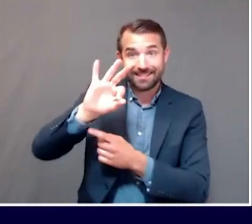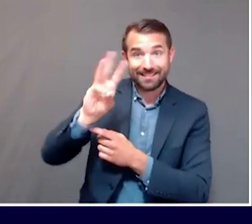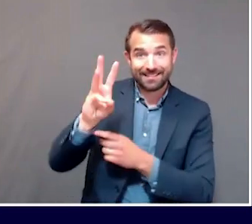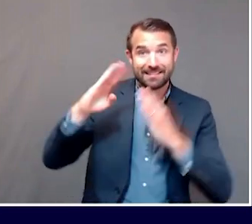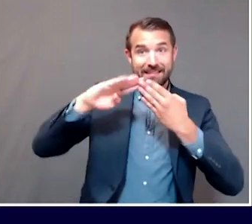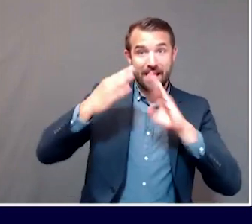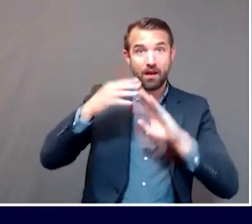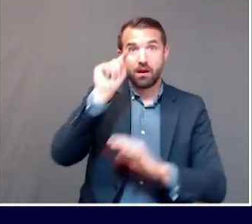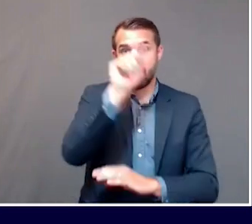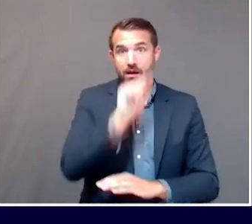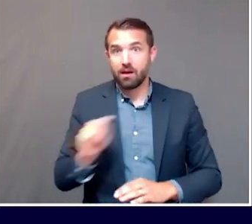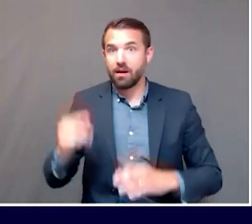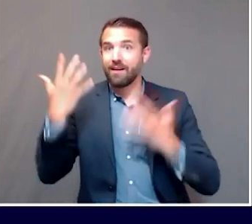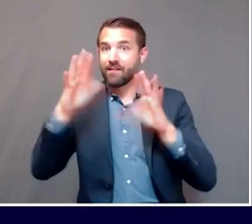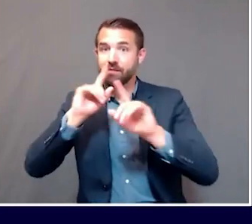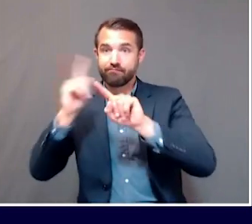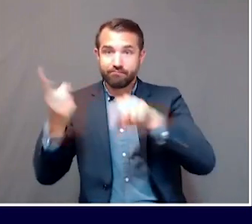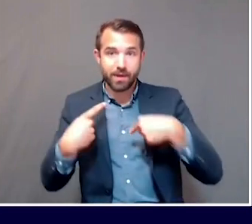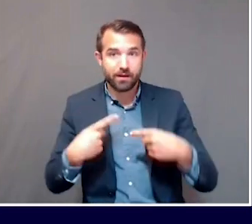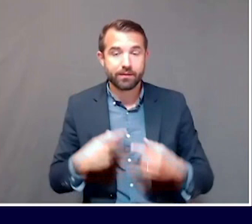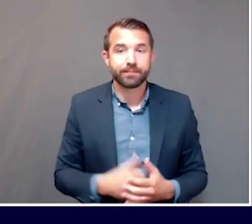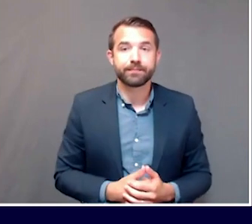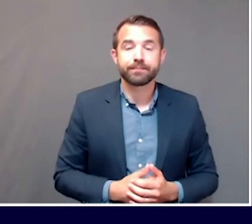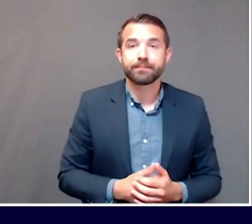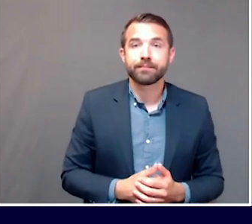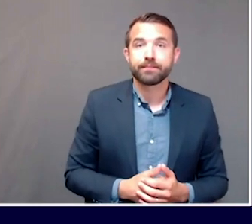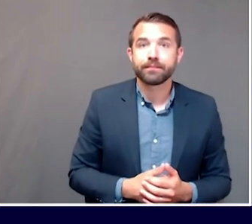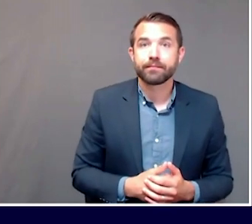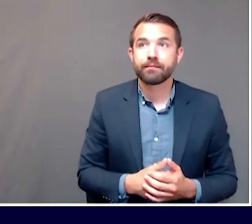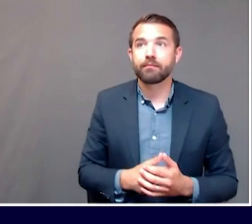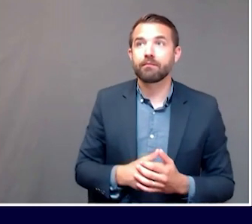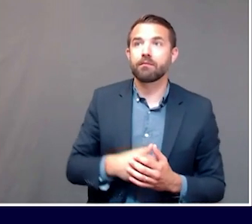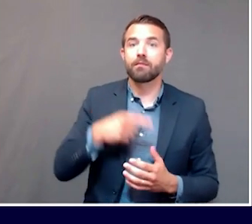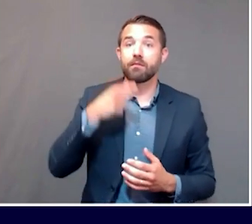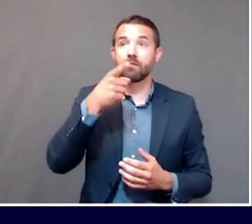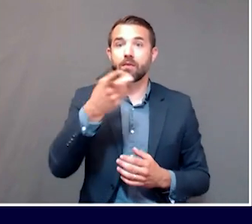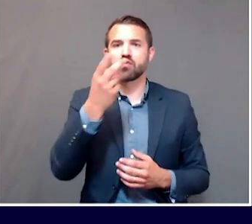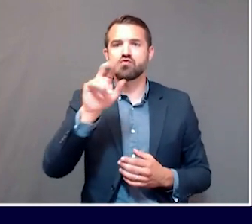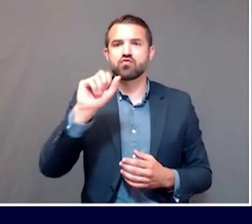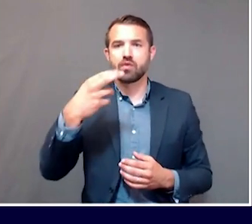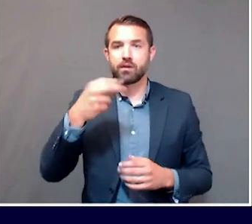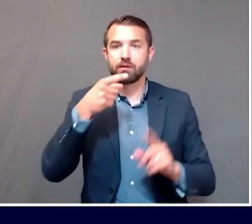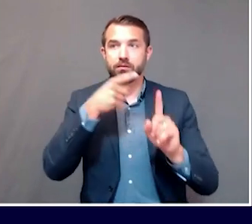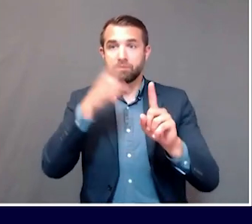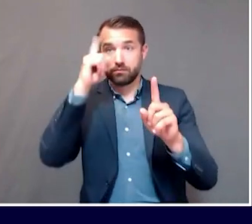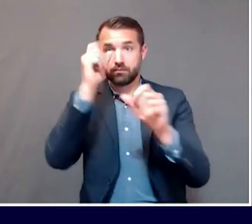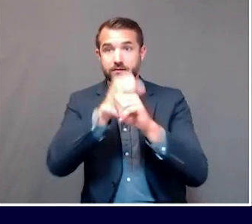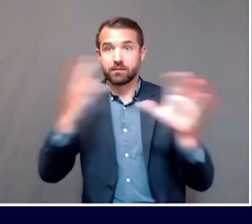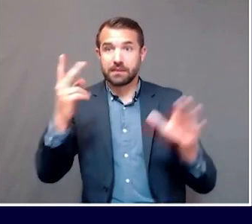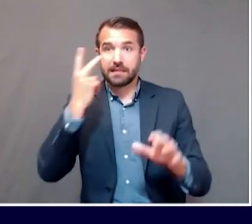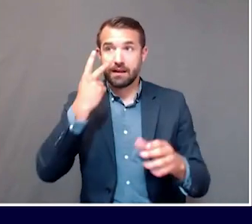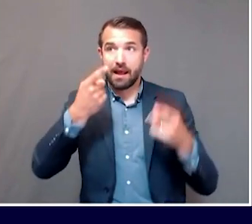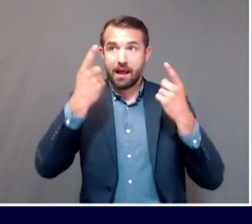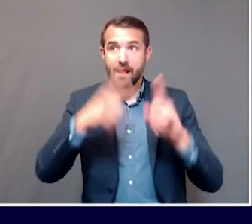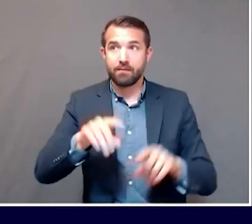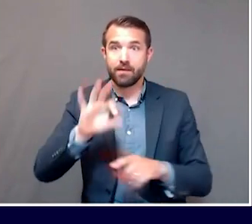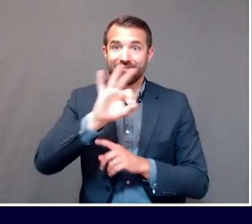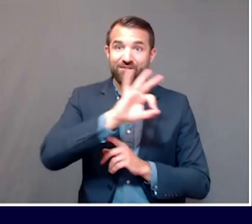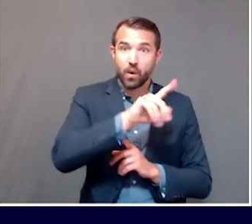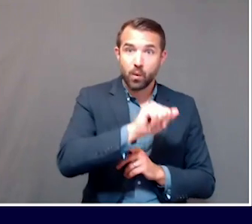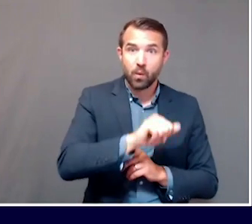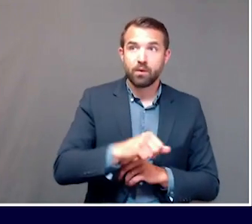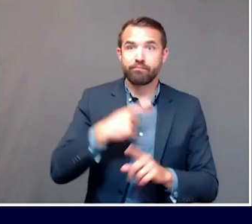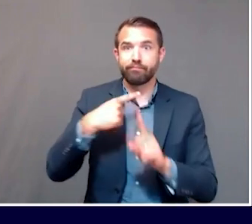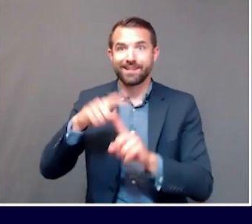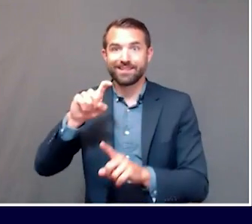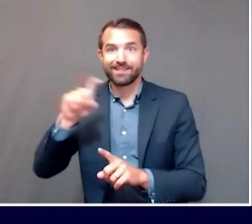looking at what's going on in the country, particularly today in Florida and Texas and states that are doing better relatively by comparison, like New York,